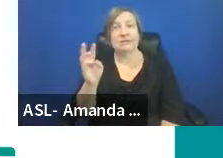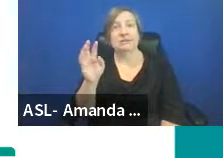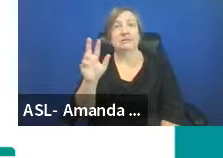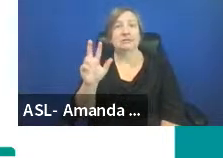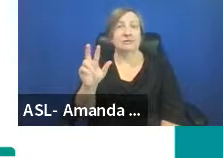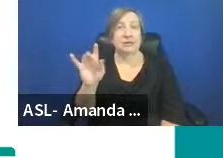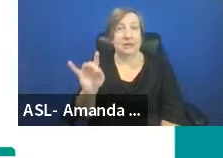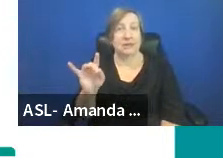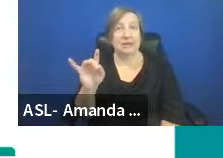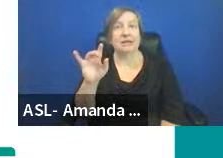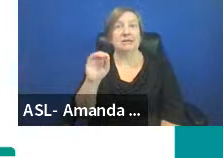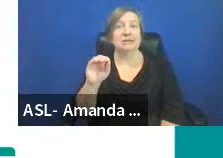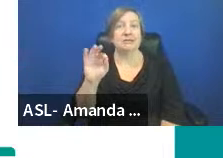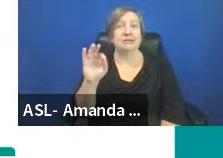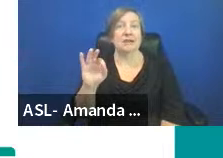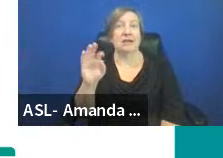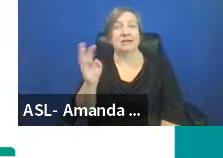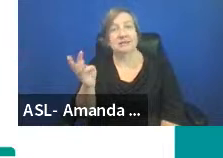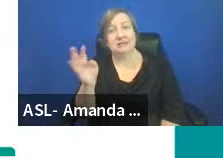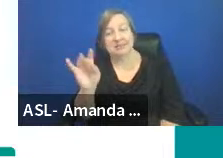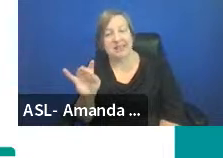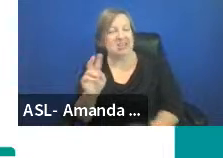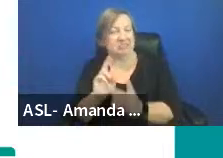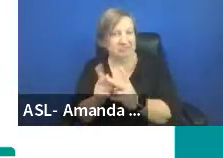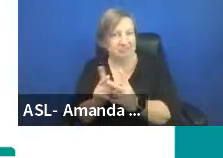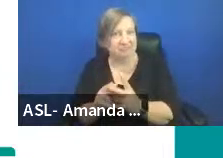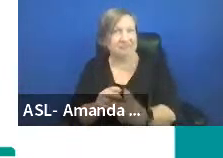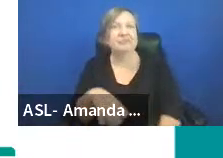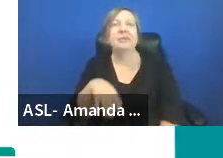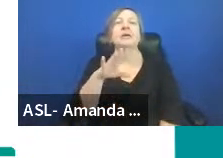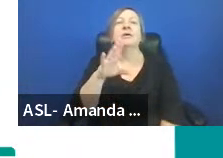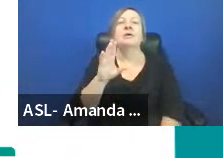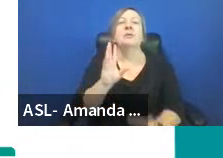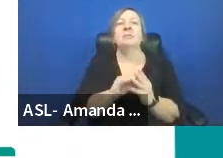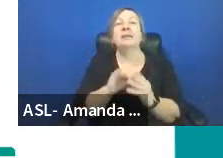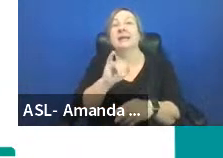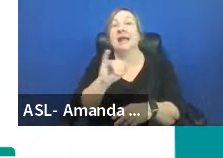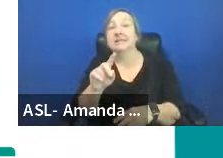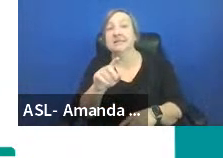408-638-0968. You'll want to enter meeting ID number